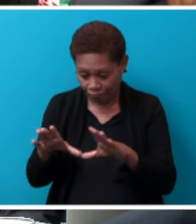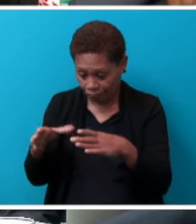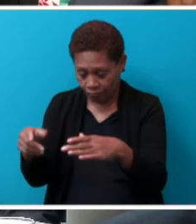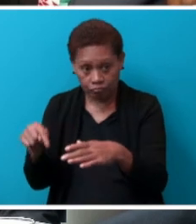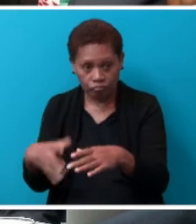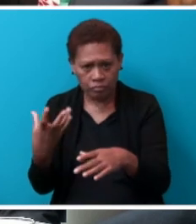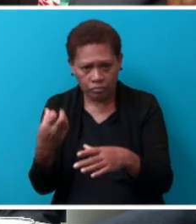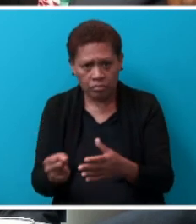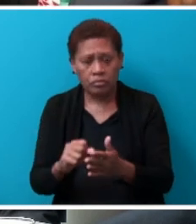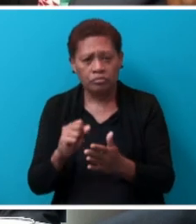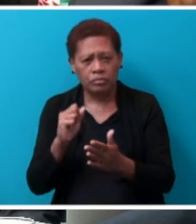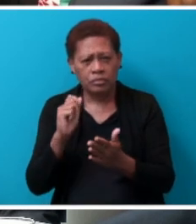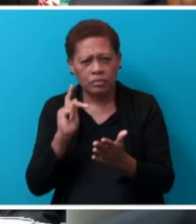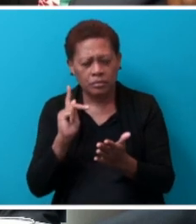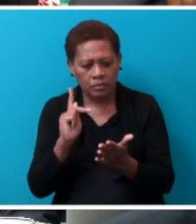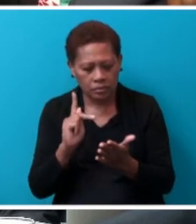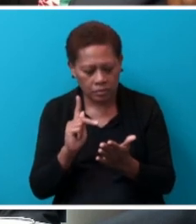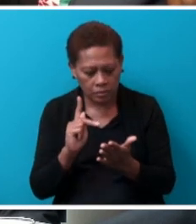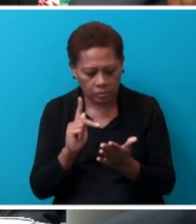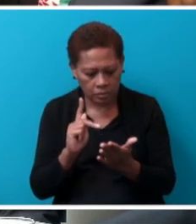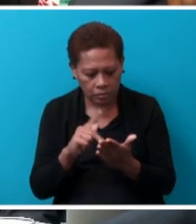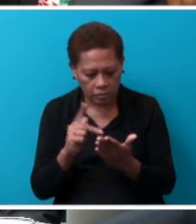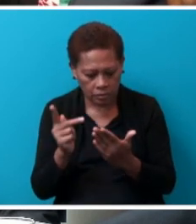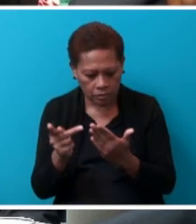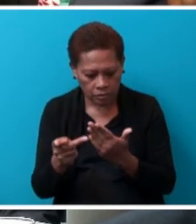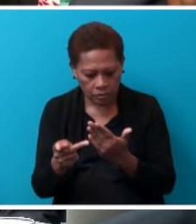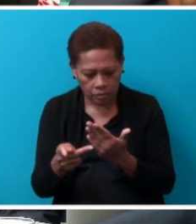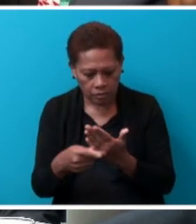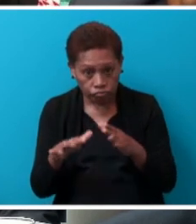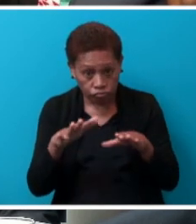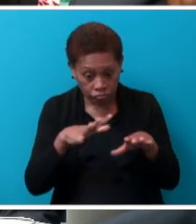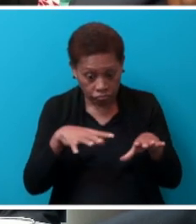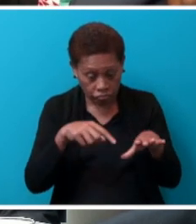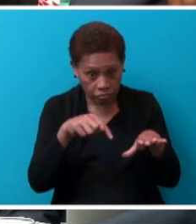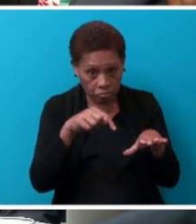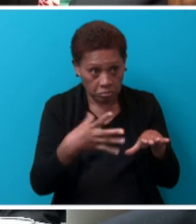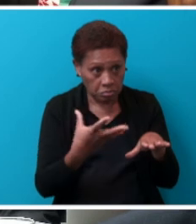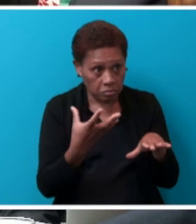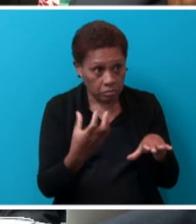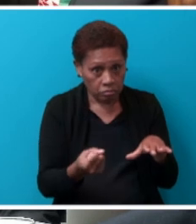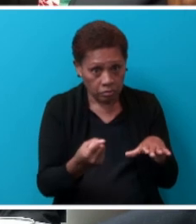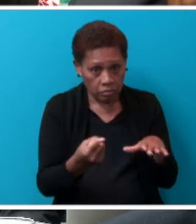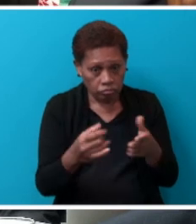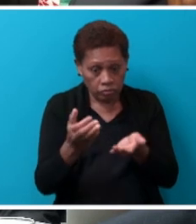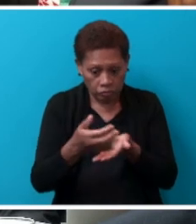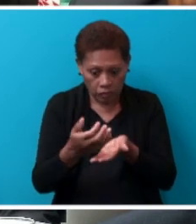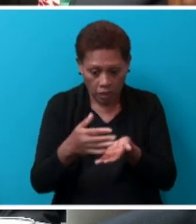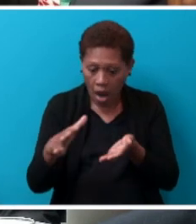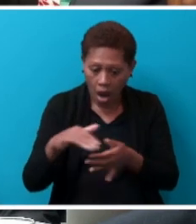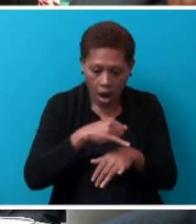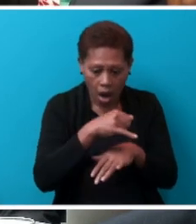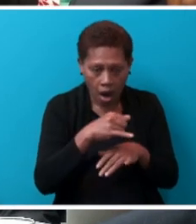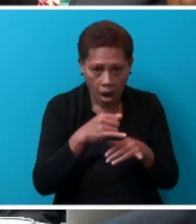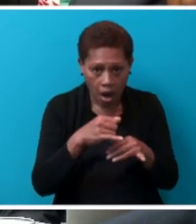aimed at improving connectivity across the area. This study is part of a larger vision to improve connectivity to Fiji outer islands,